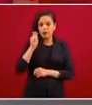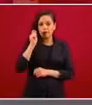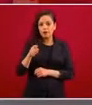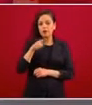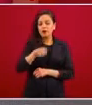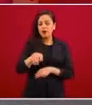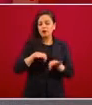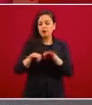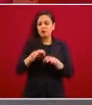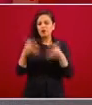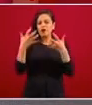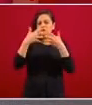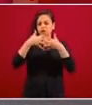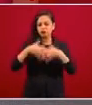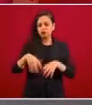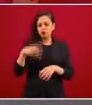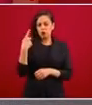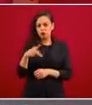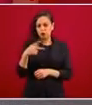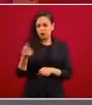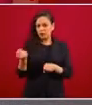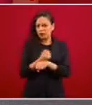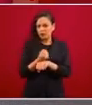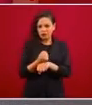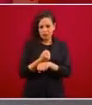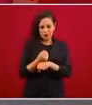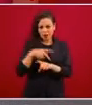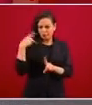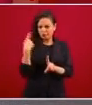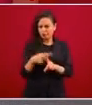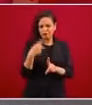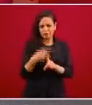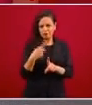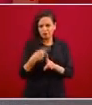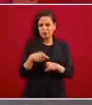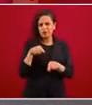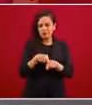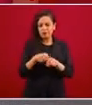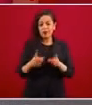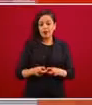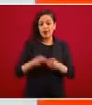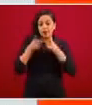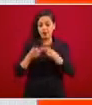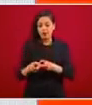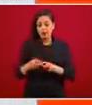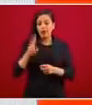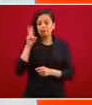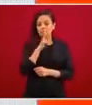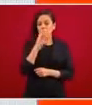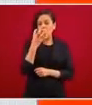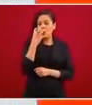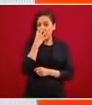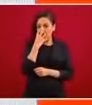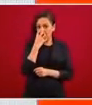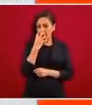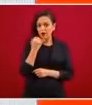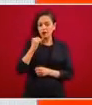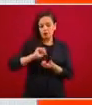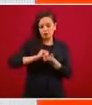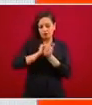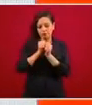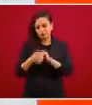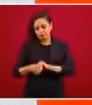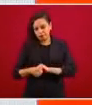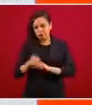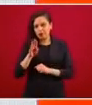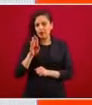gathers another gas which is called carbon dioxide. So